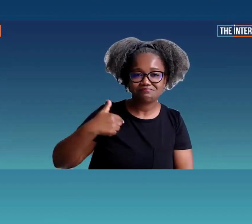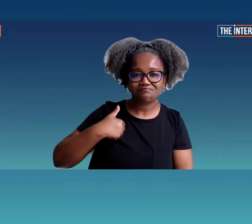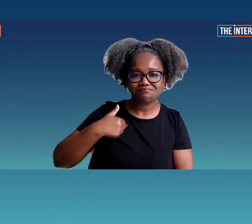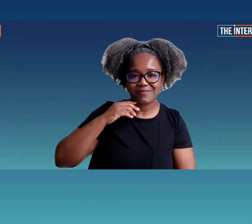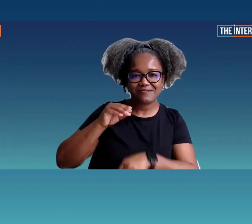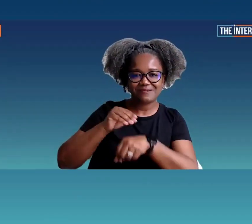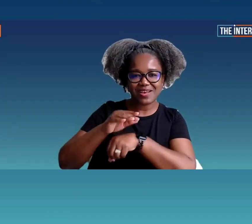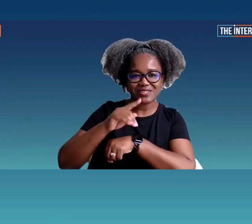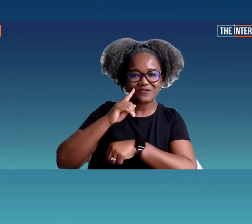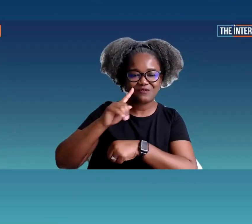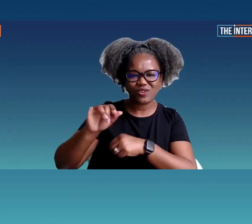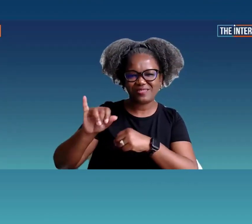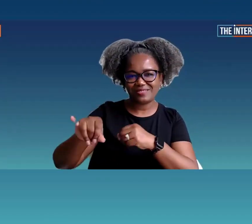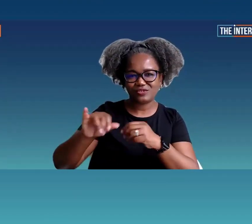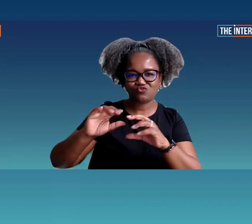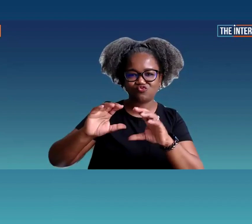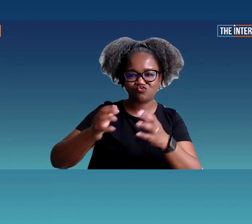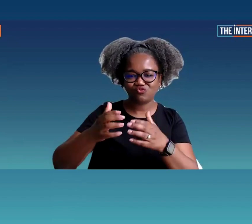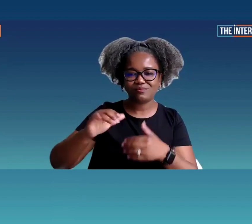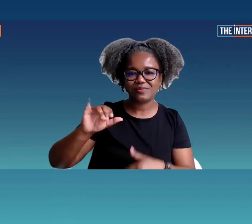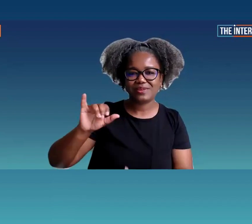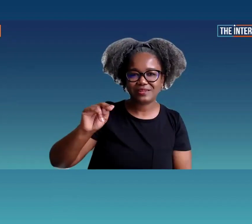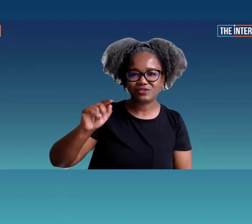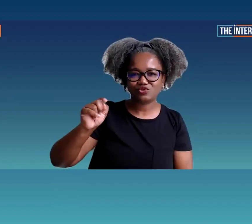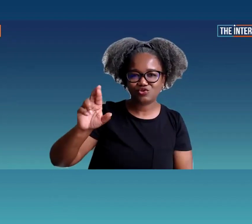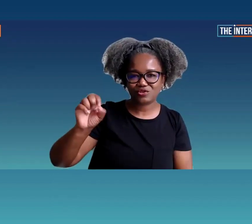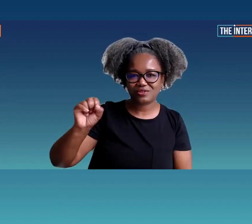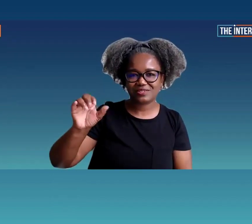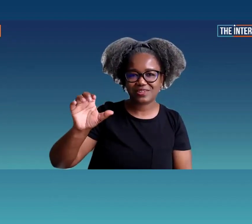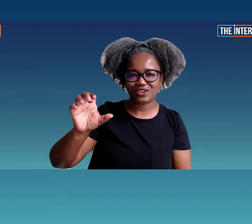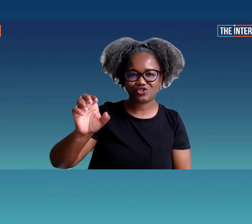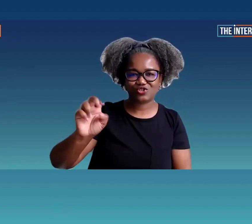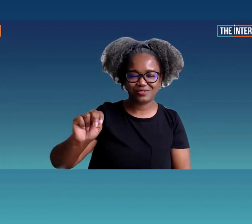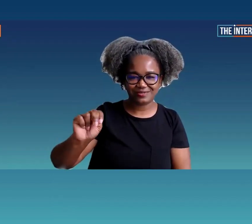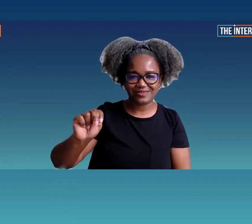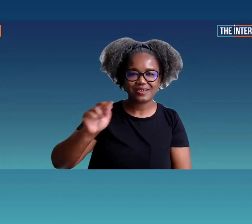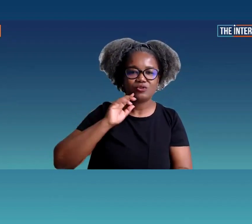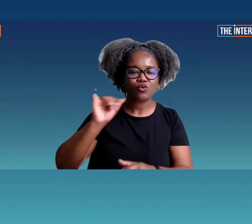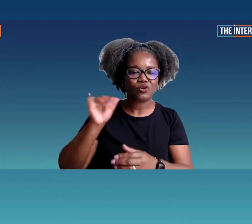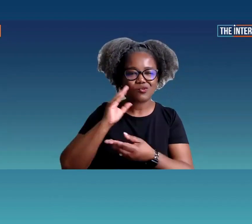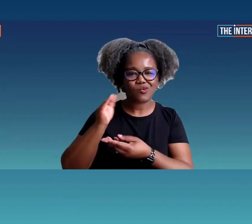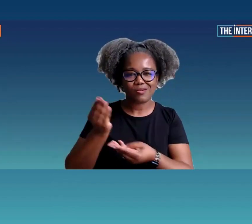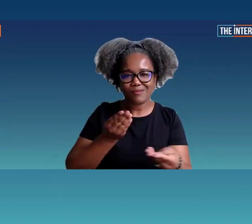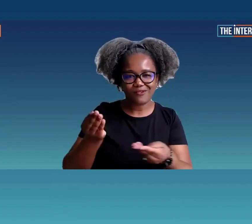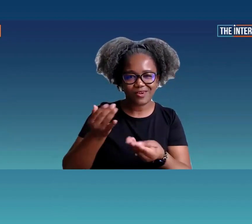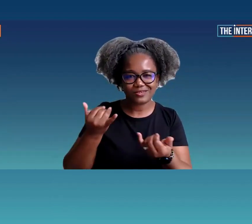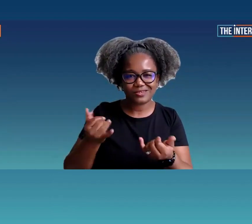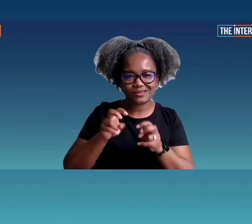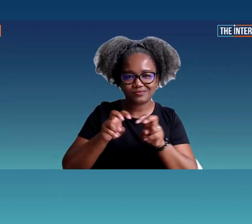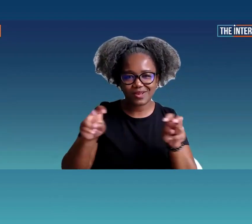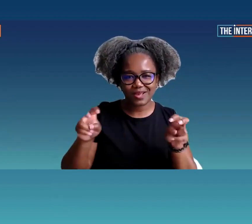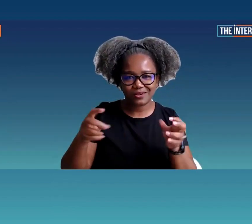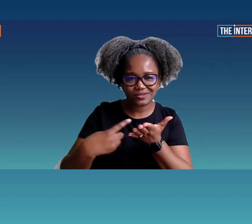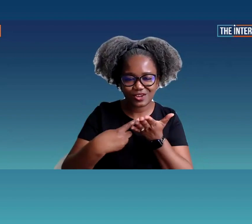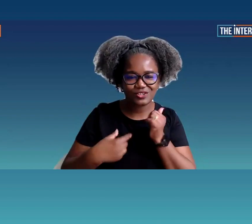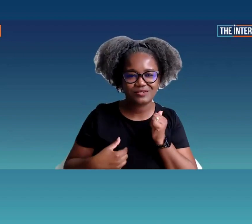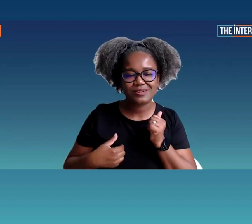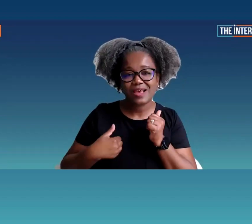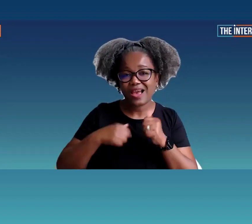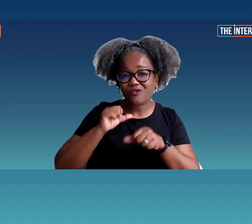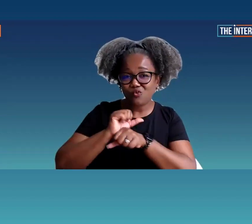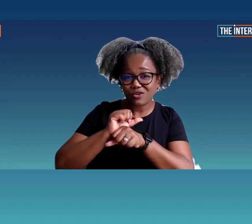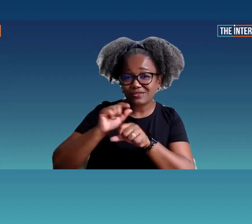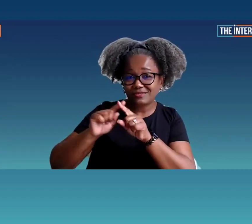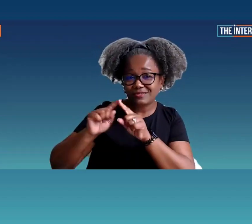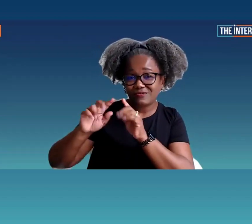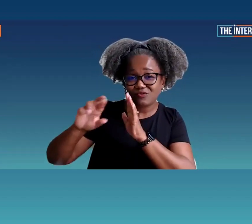the moderator for today's panel. Now, I've worked as a community organizer, an advocate, a state policymaker, and a